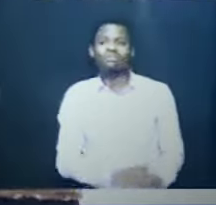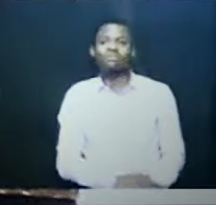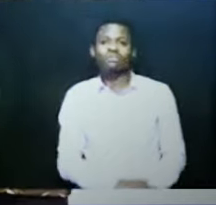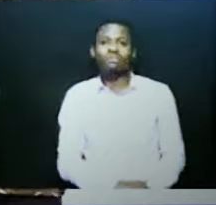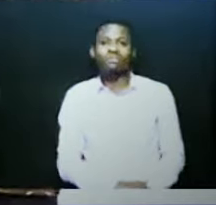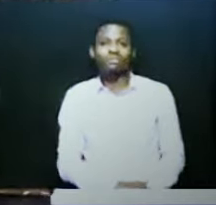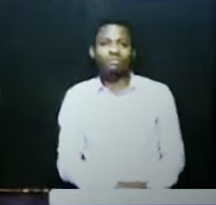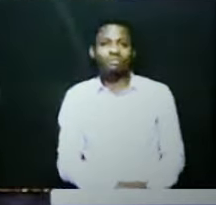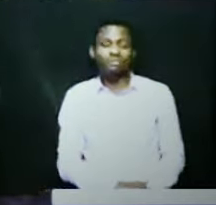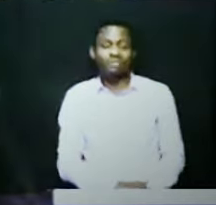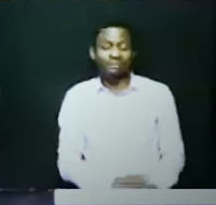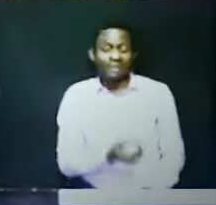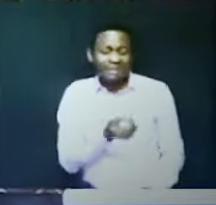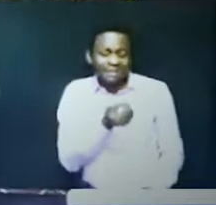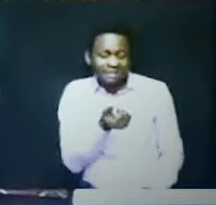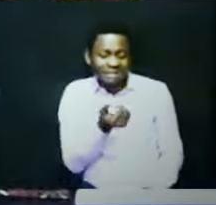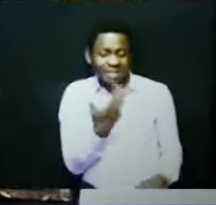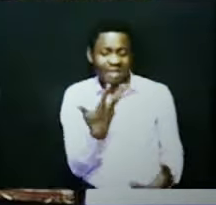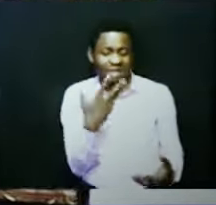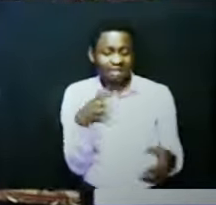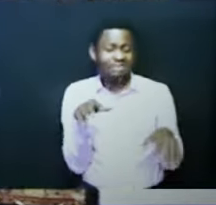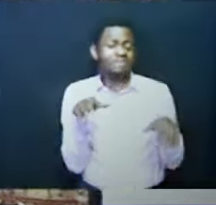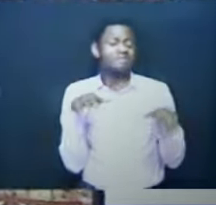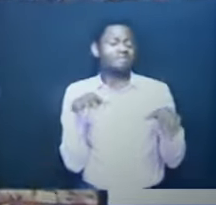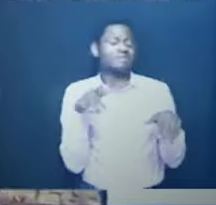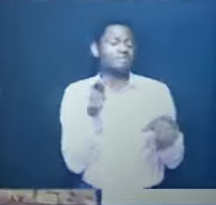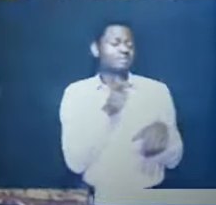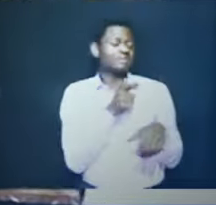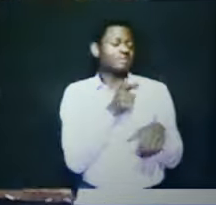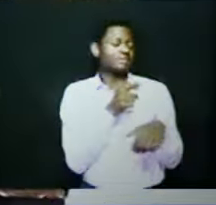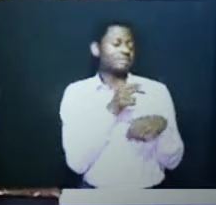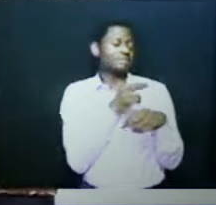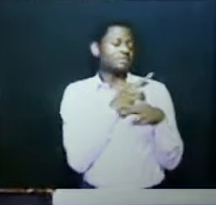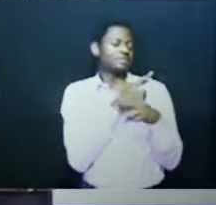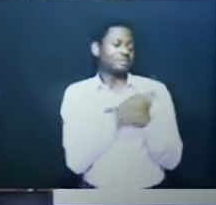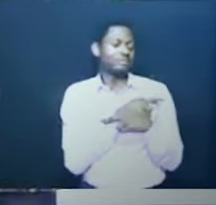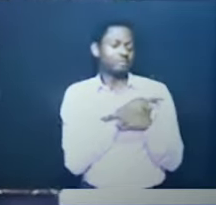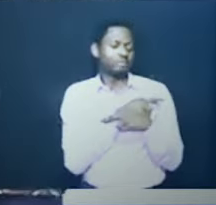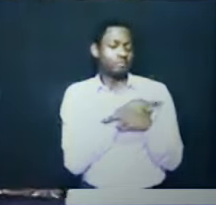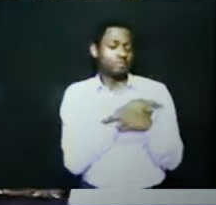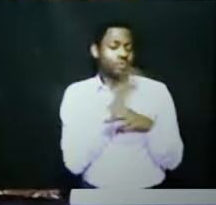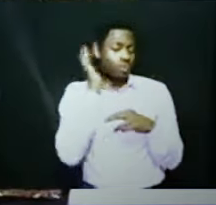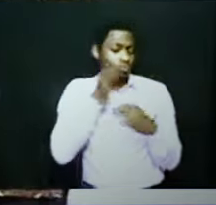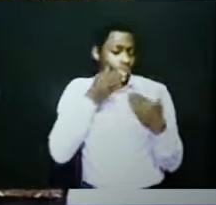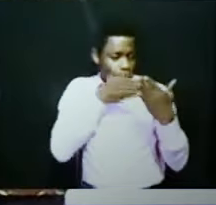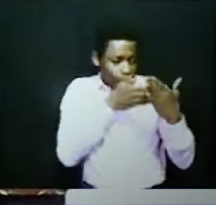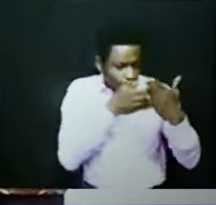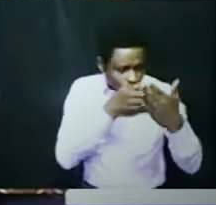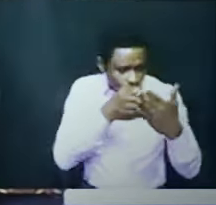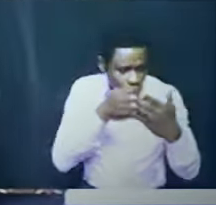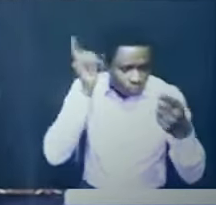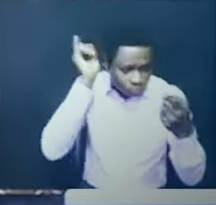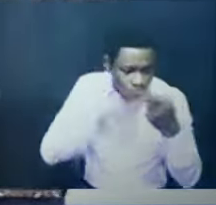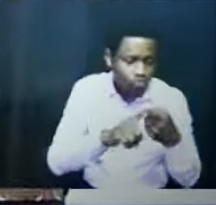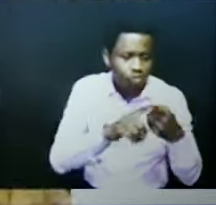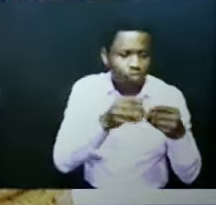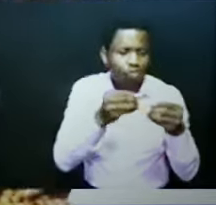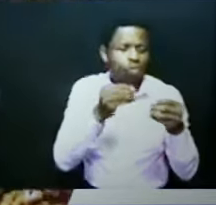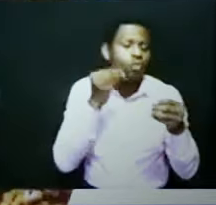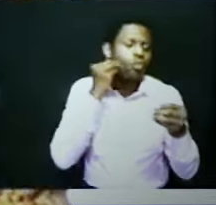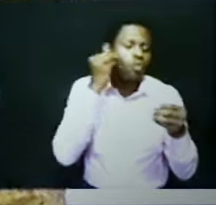A little folding of the hands to rest, and it will lead you straight to the home of